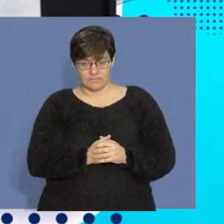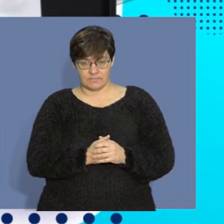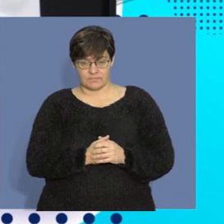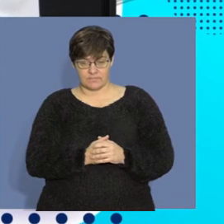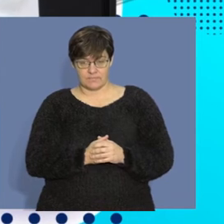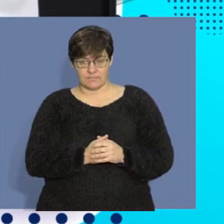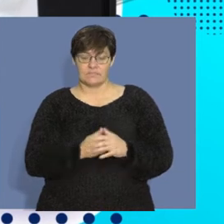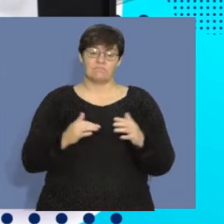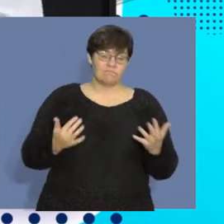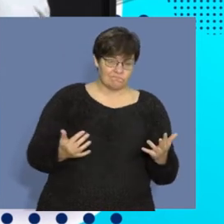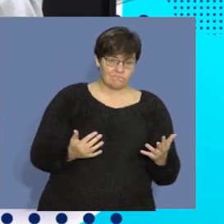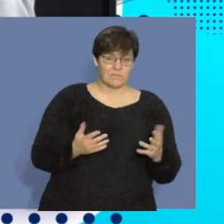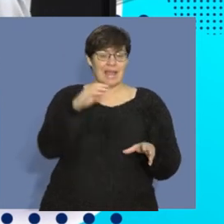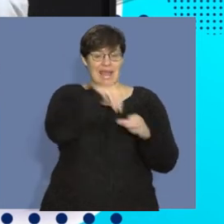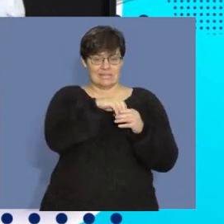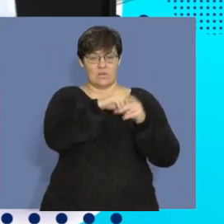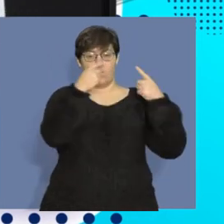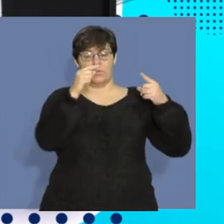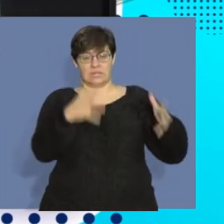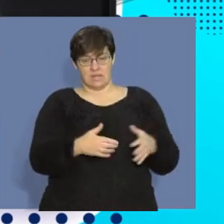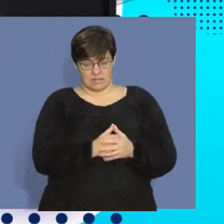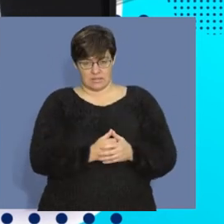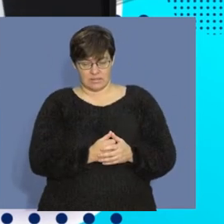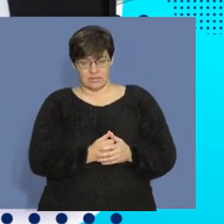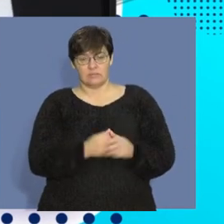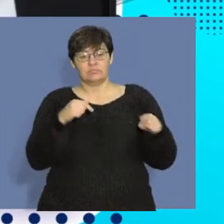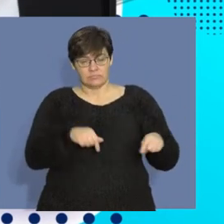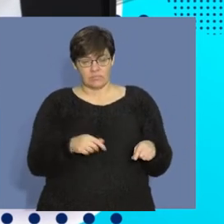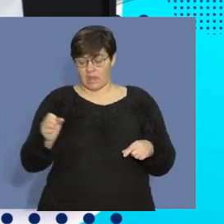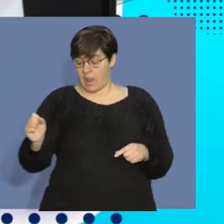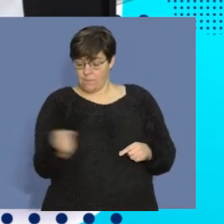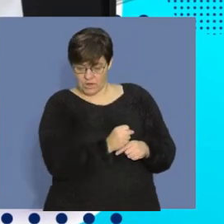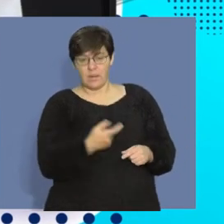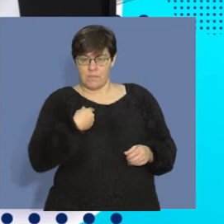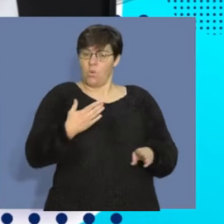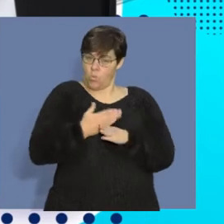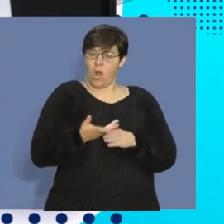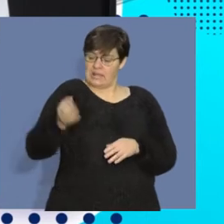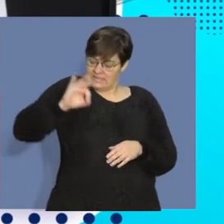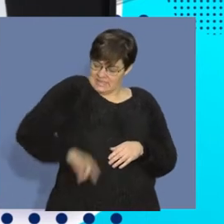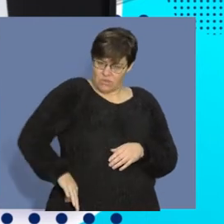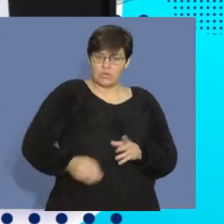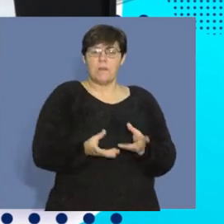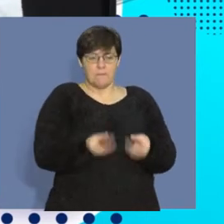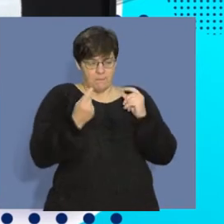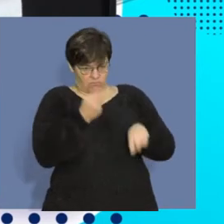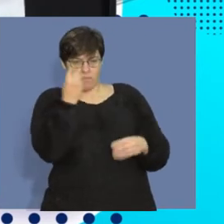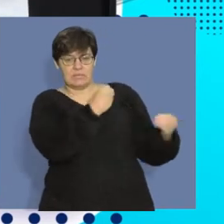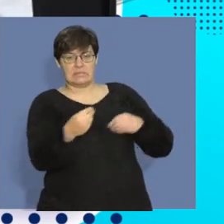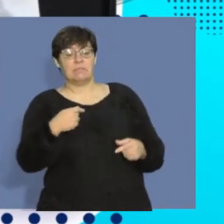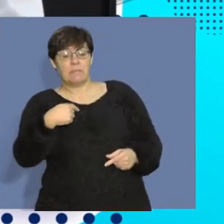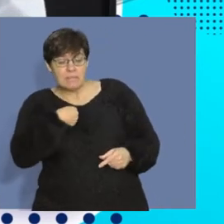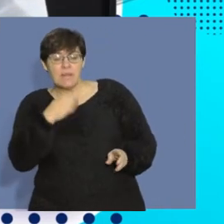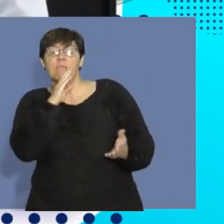order. Right, so that's the internal auditor. An internal auditor is appointed by the business, works for the